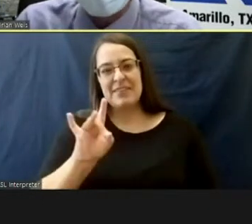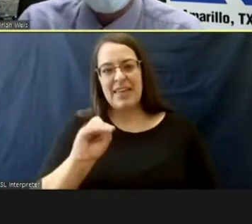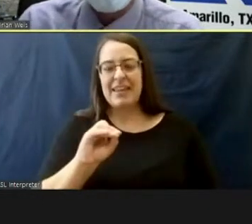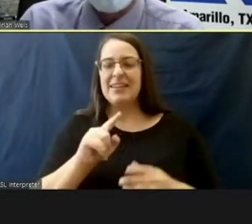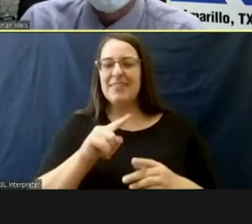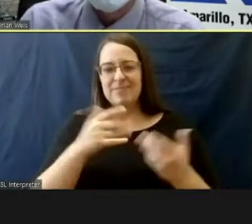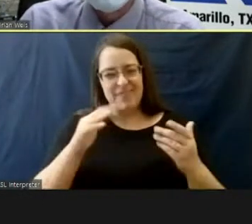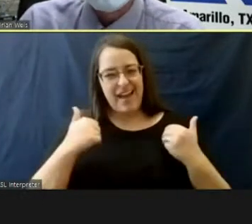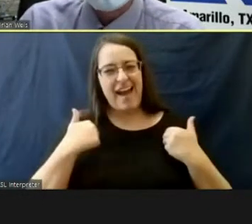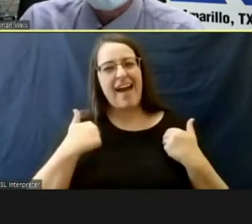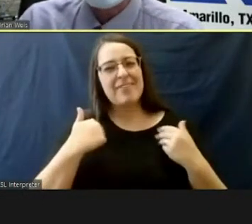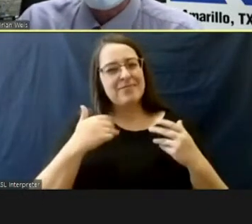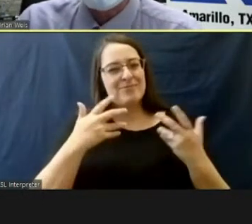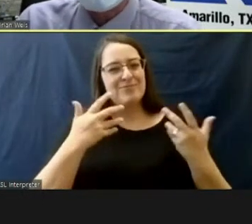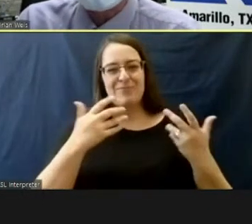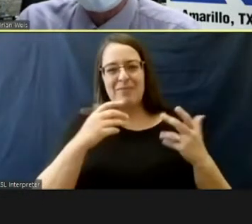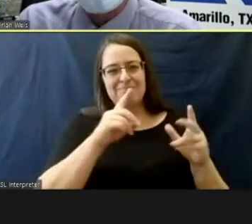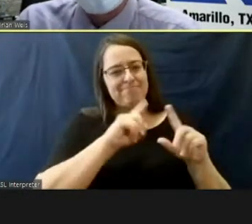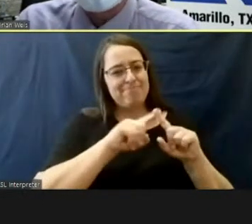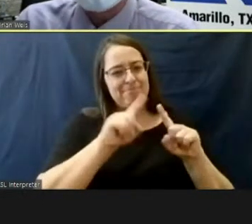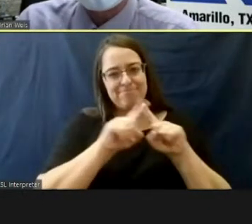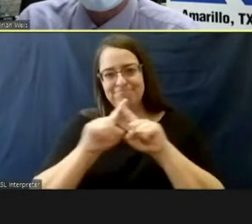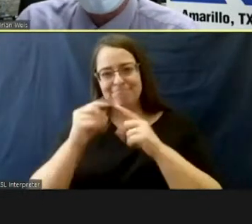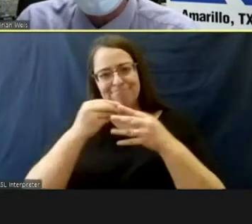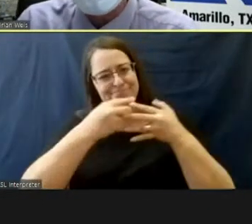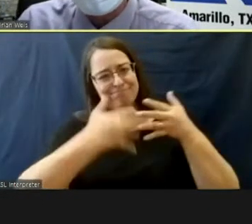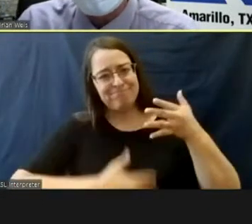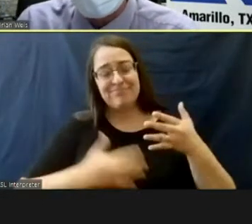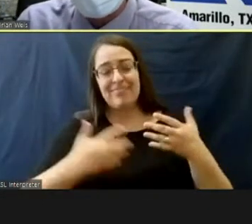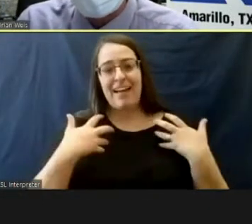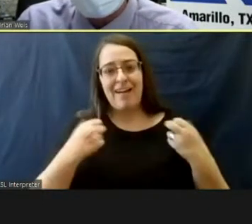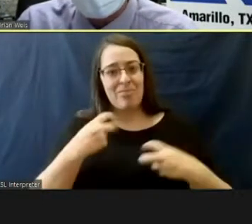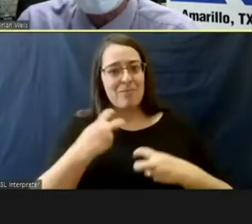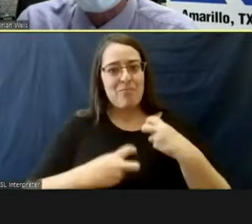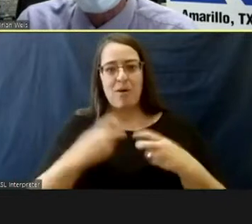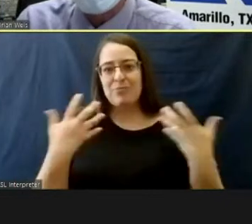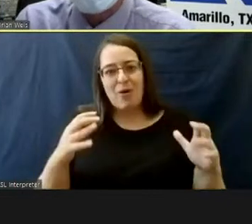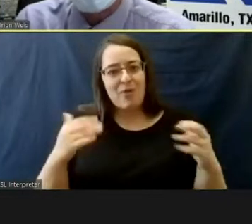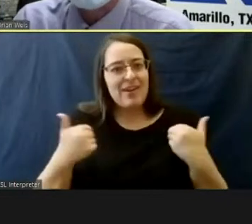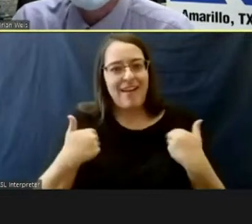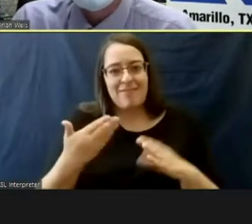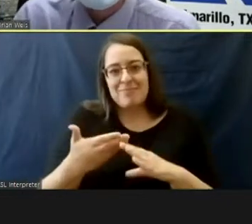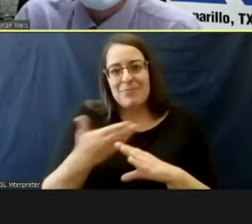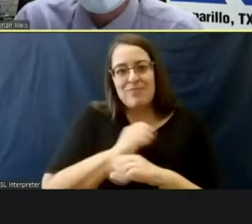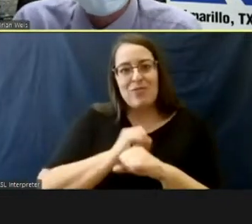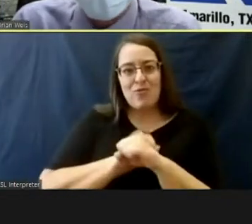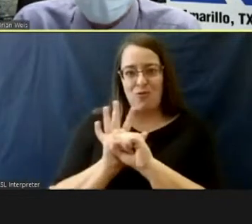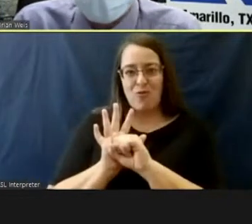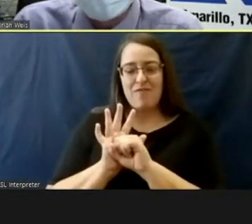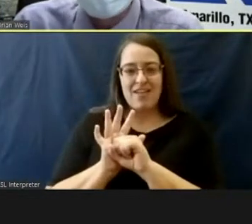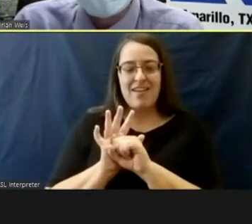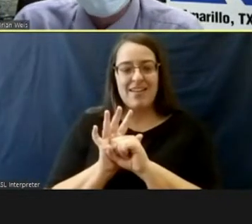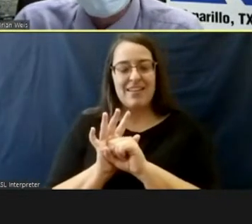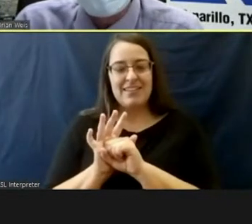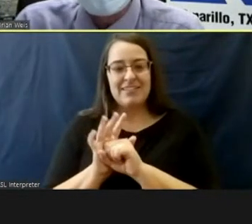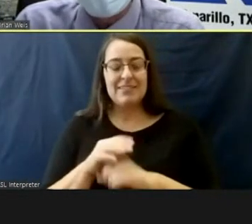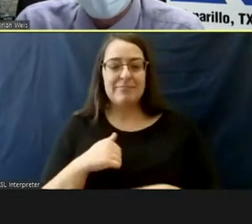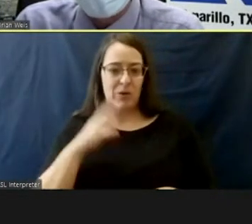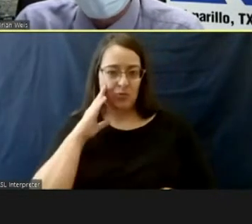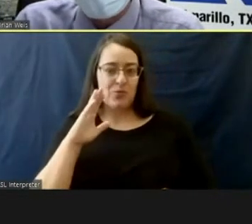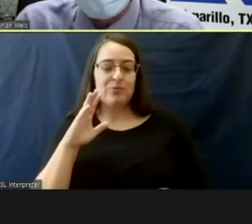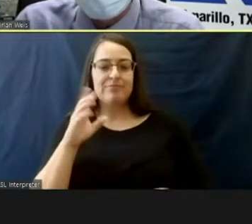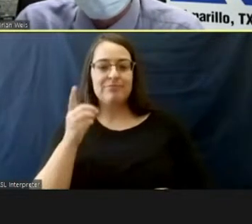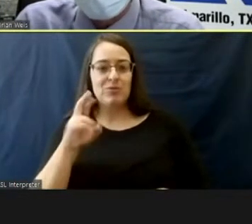significant comorbidities. And I know Dr. Lamentier went through a lot of the patients they saw at BSA who died with